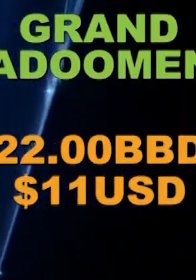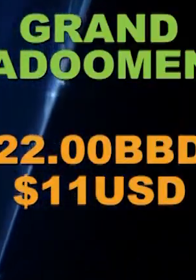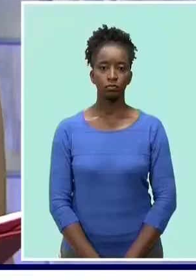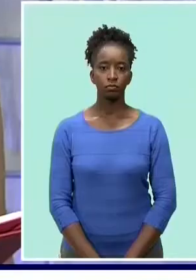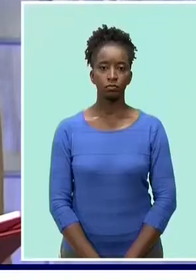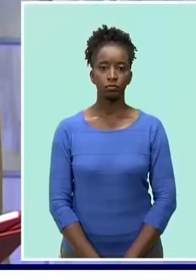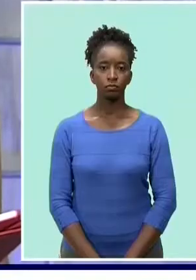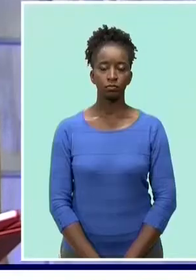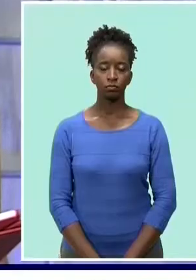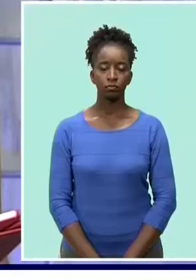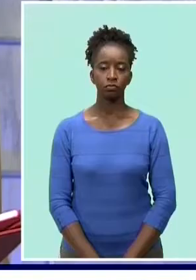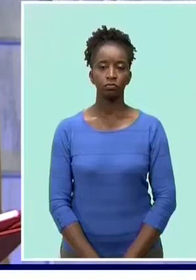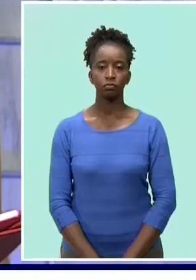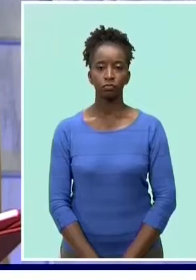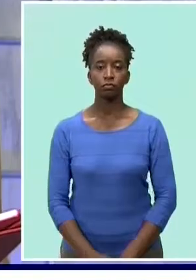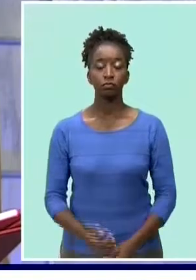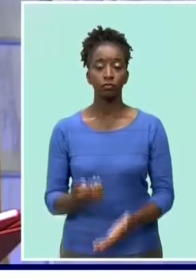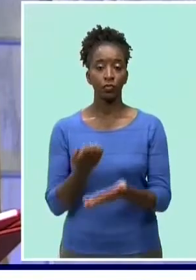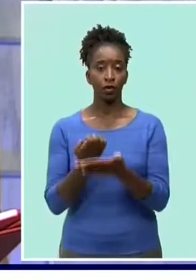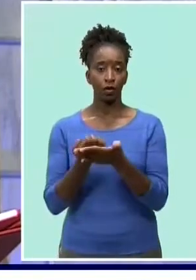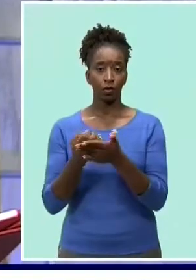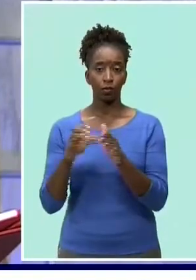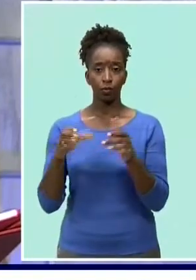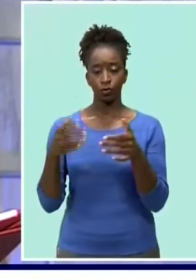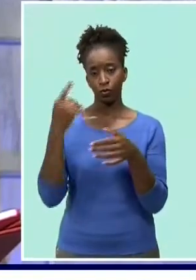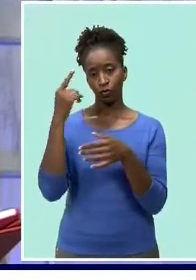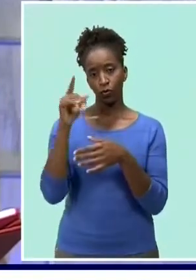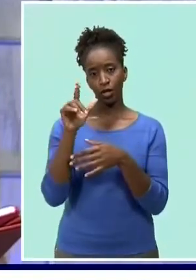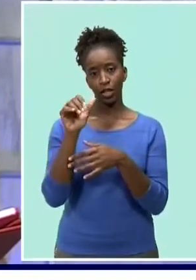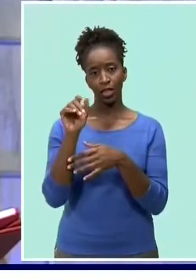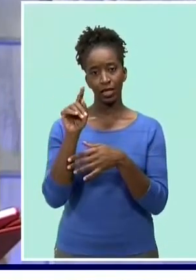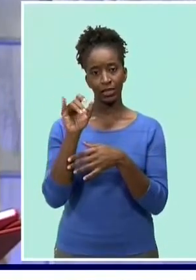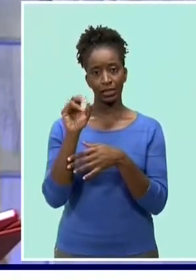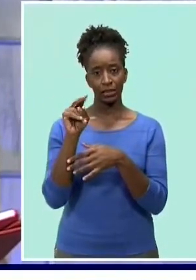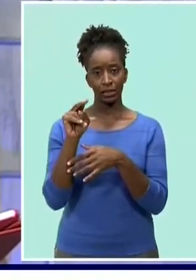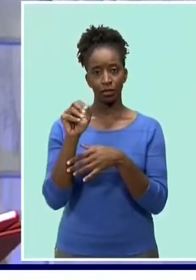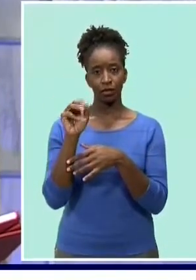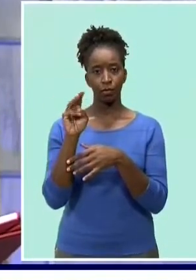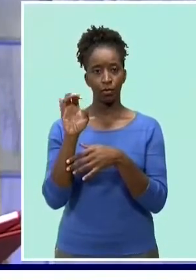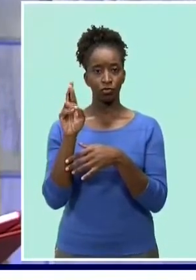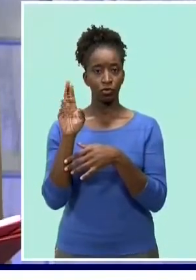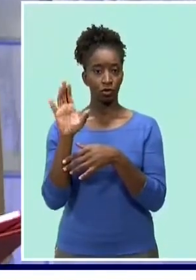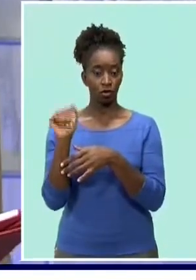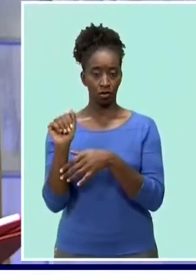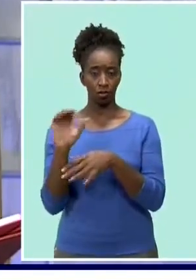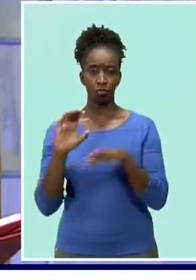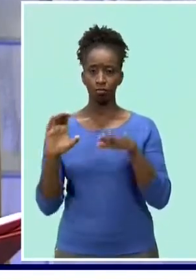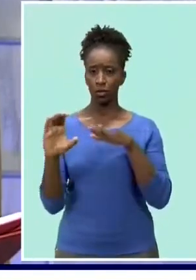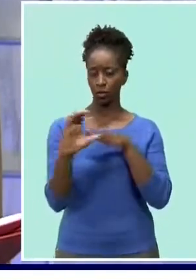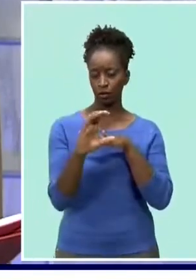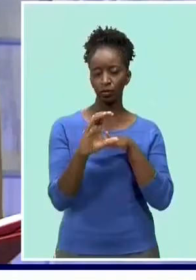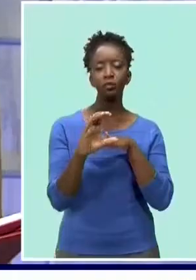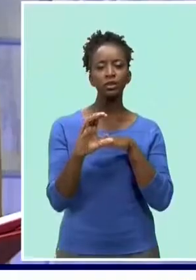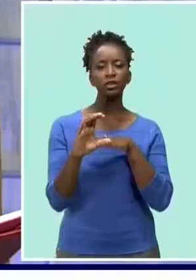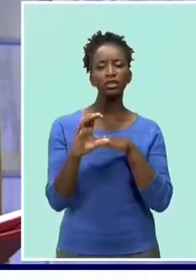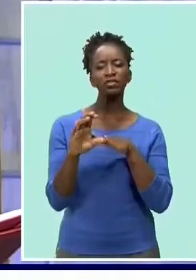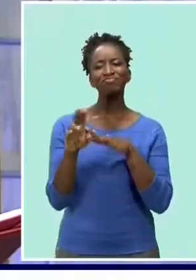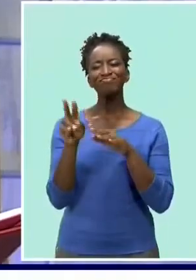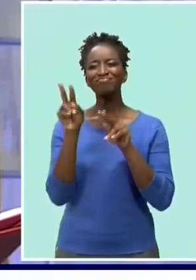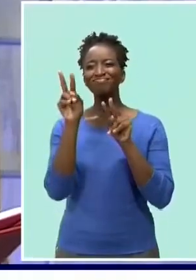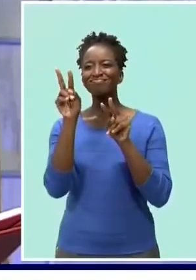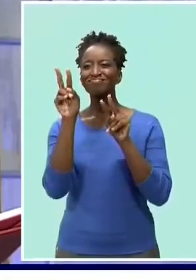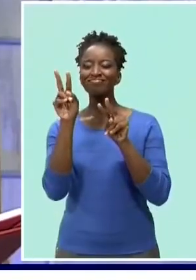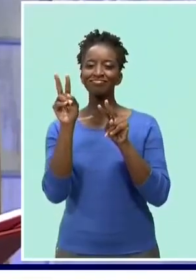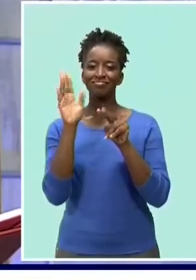the world. Regional stories now, and the Economic Commission for Latin America and the Caribbean is not predicting any significant growth for the region.